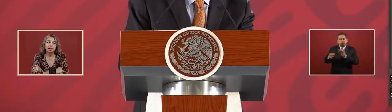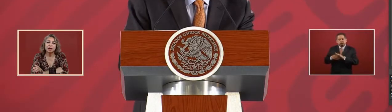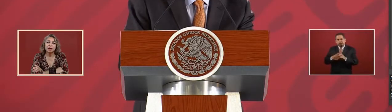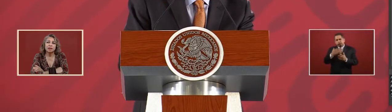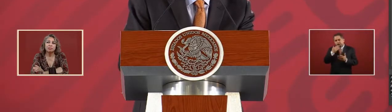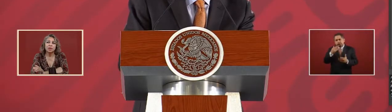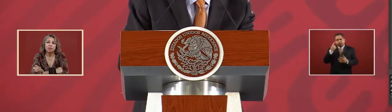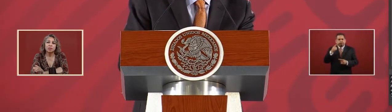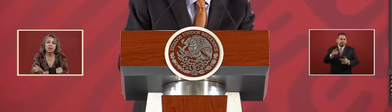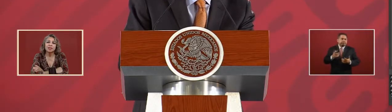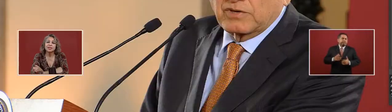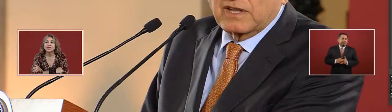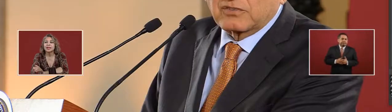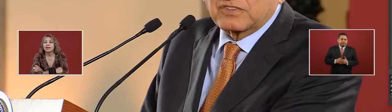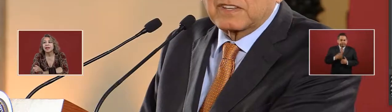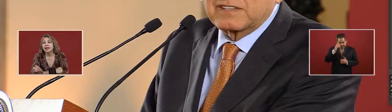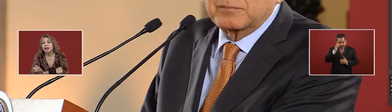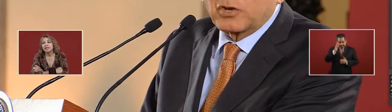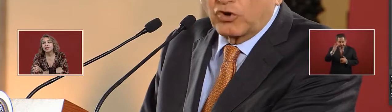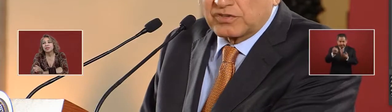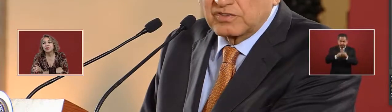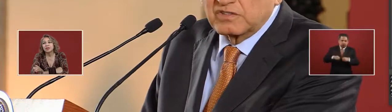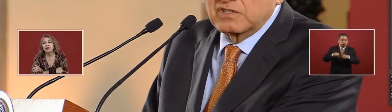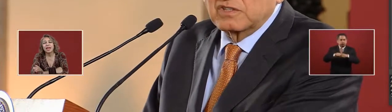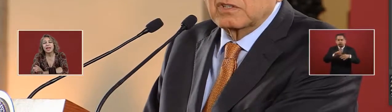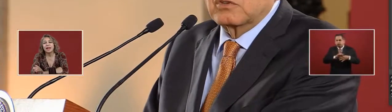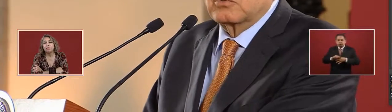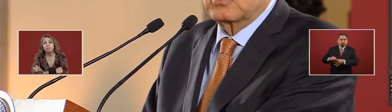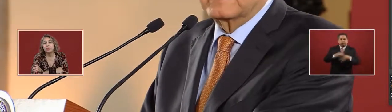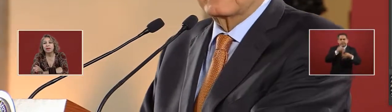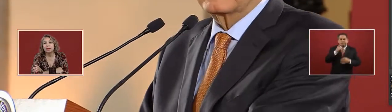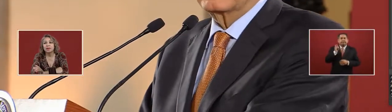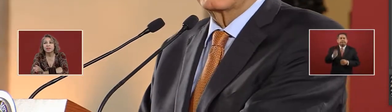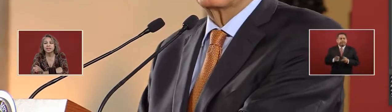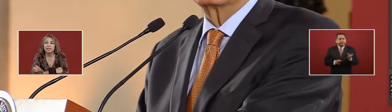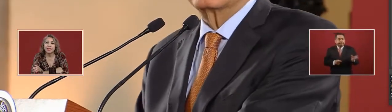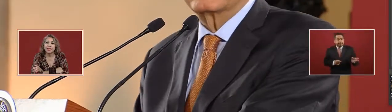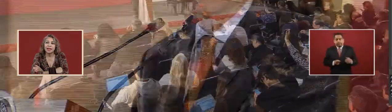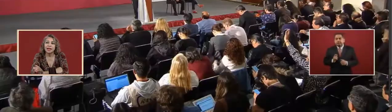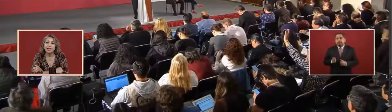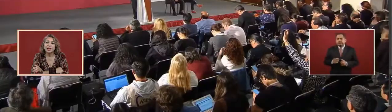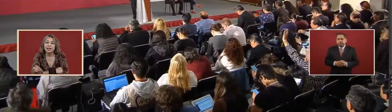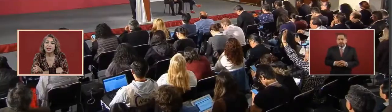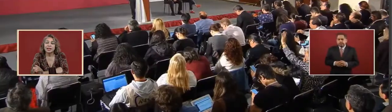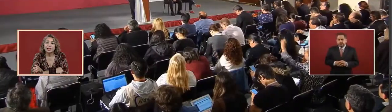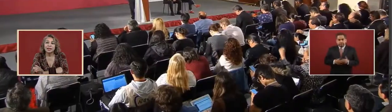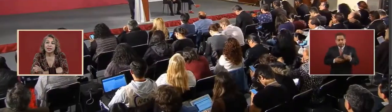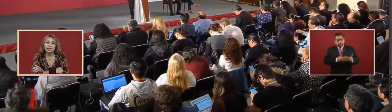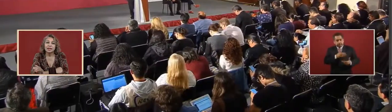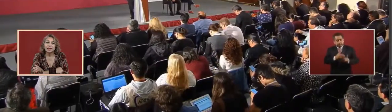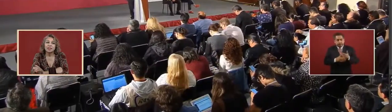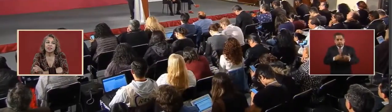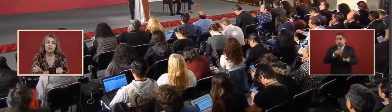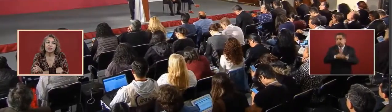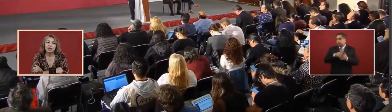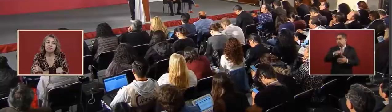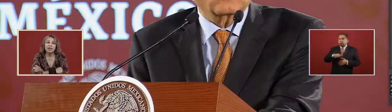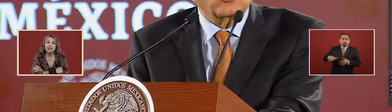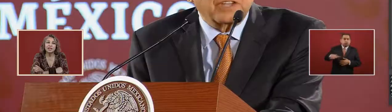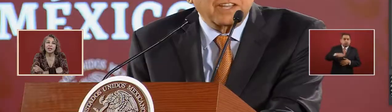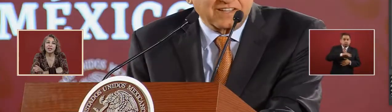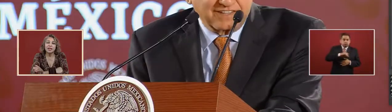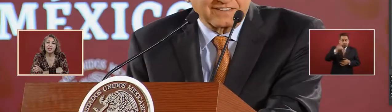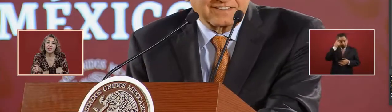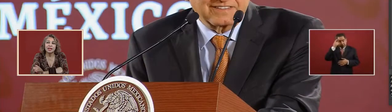public para works lograr una sociedad and mejor, to gain a better society, en la conciencia, to